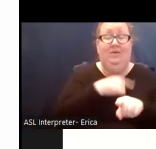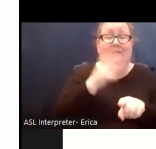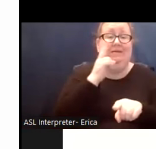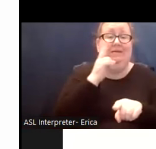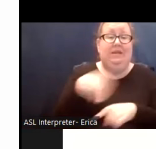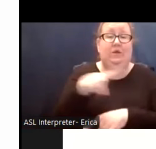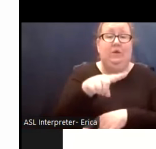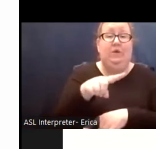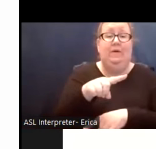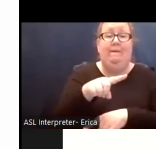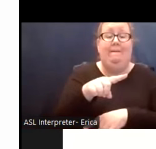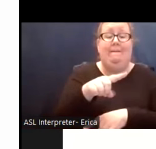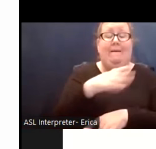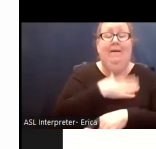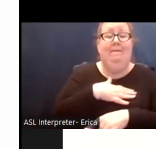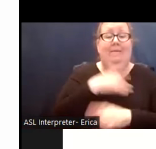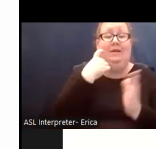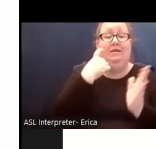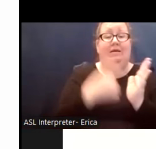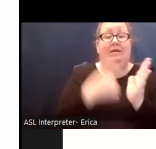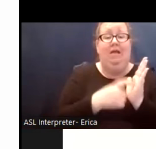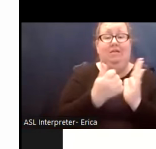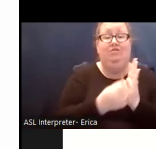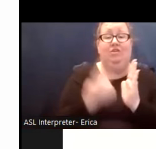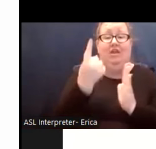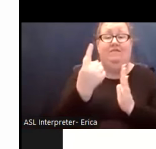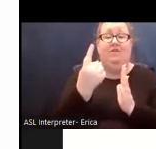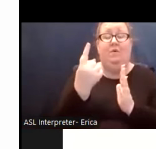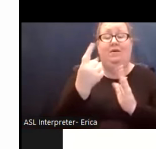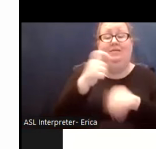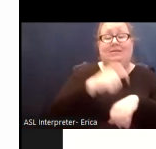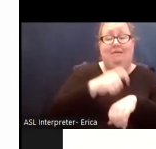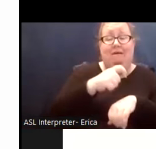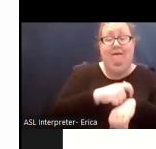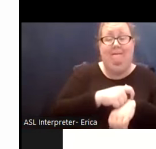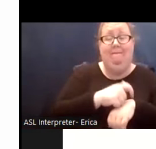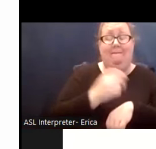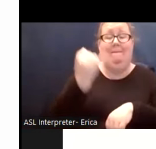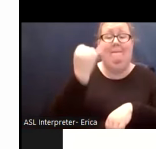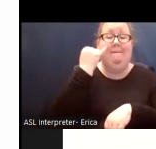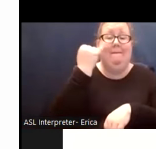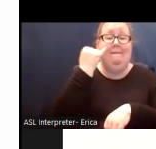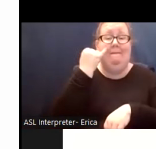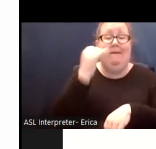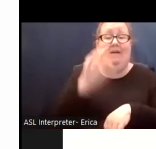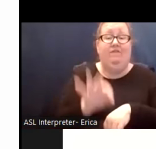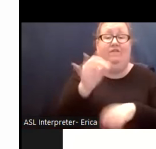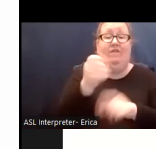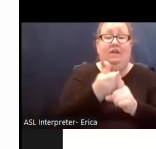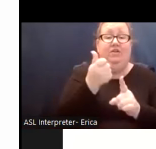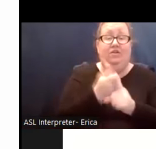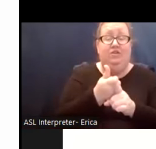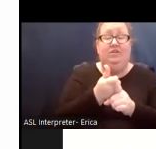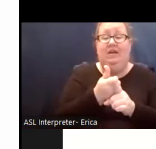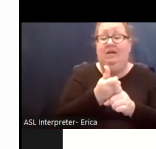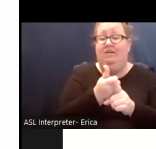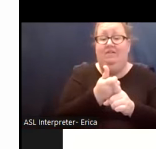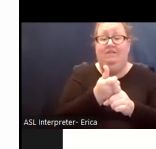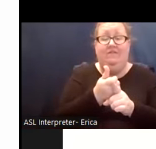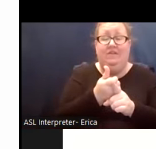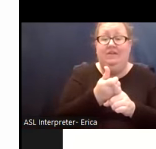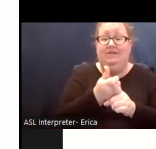please acknowledge everyone's time. If you find yourself speaking too